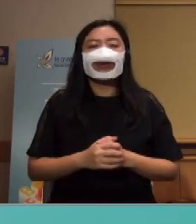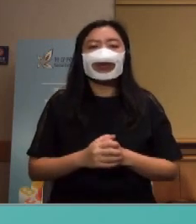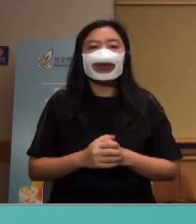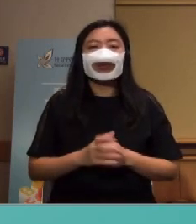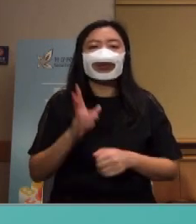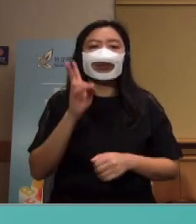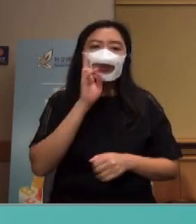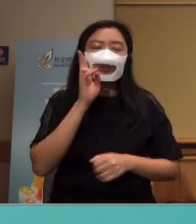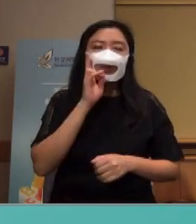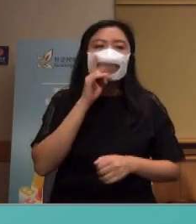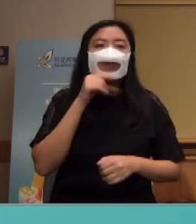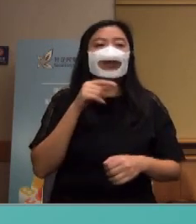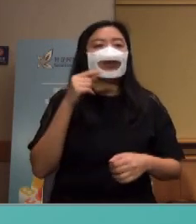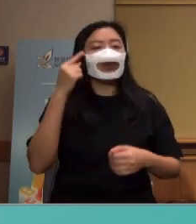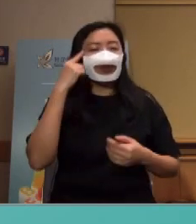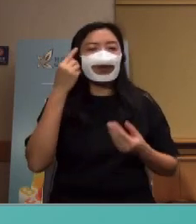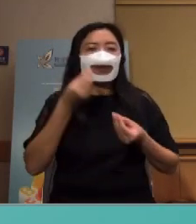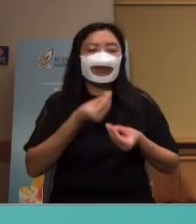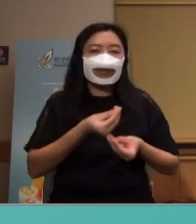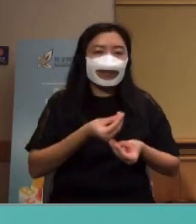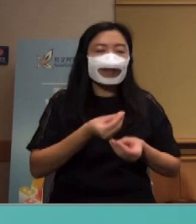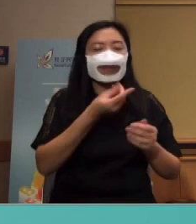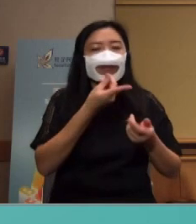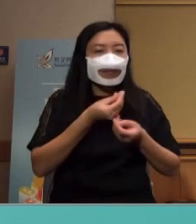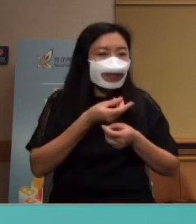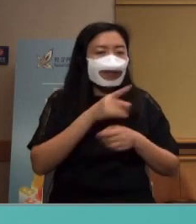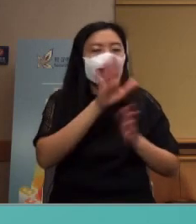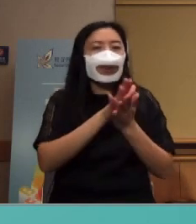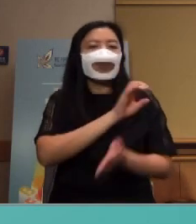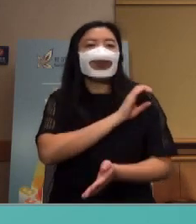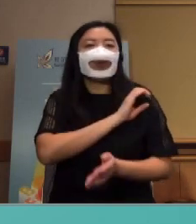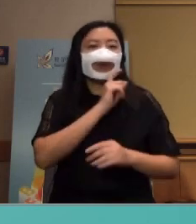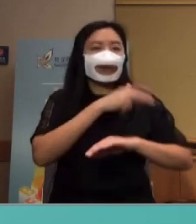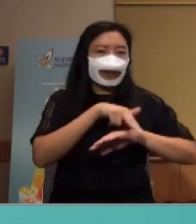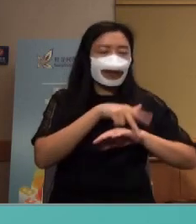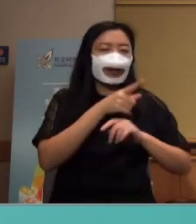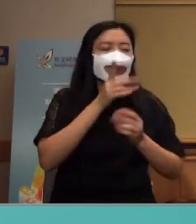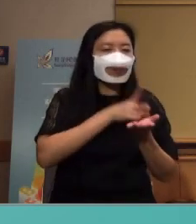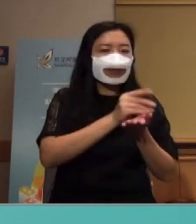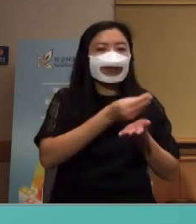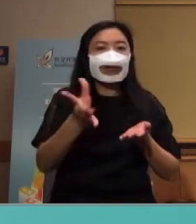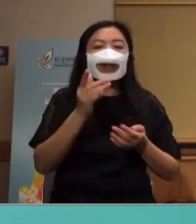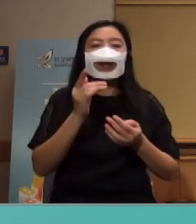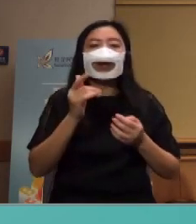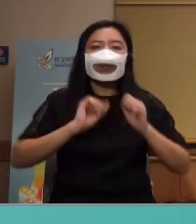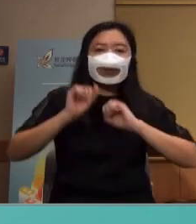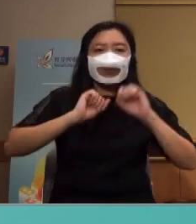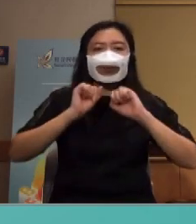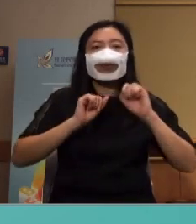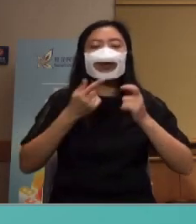I mean, we are good at providing activity, providing experience. Let's collect it. So we